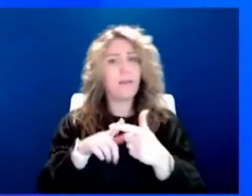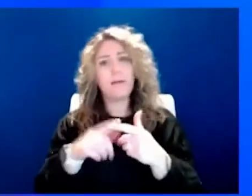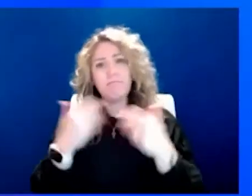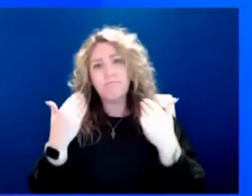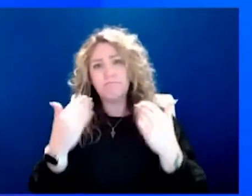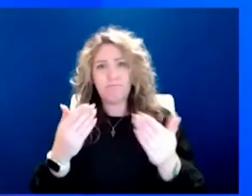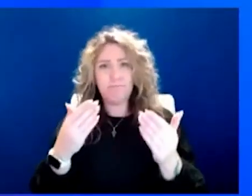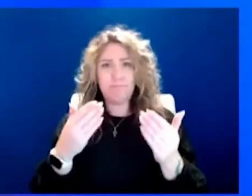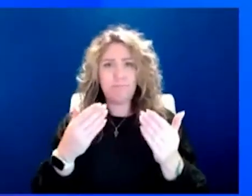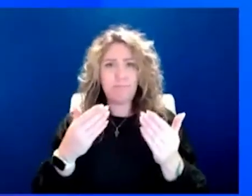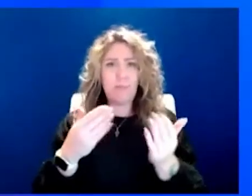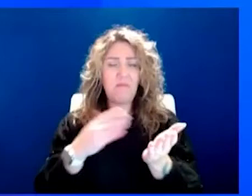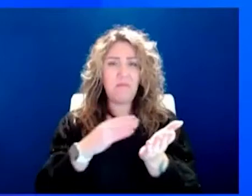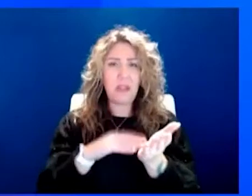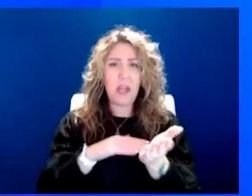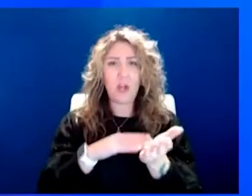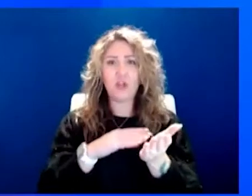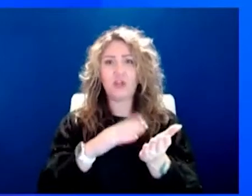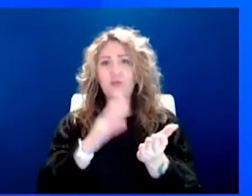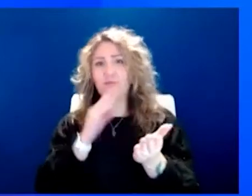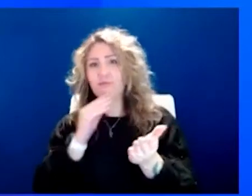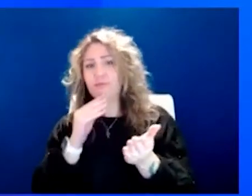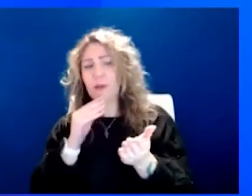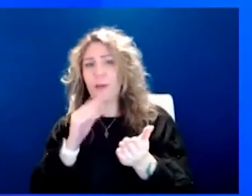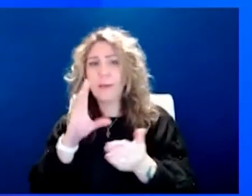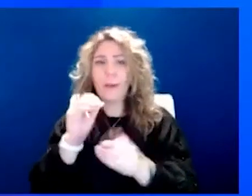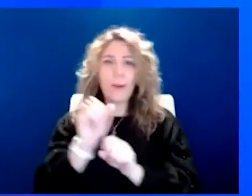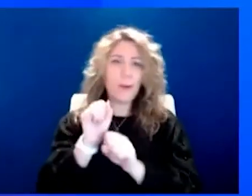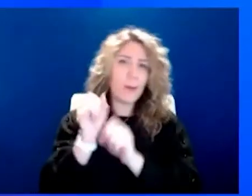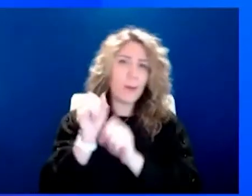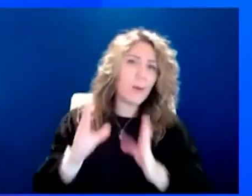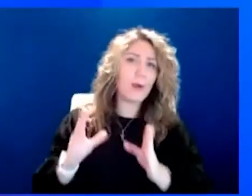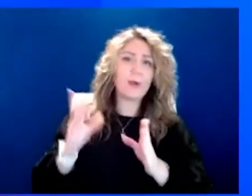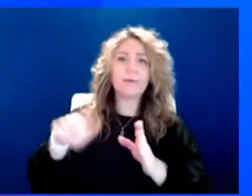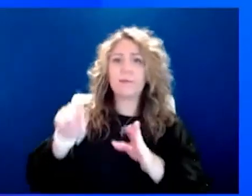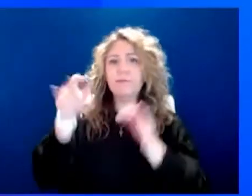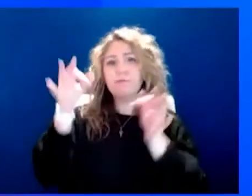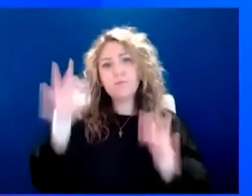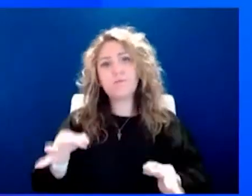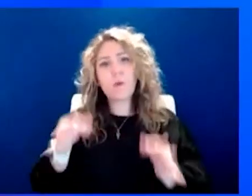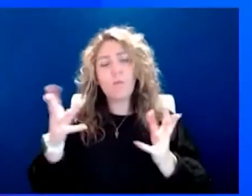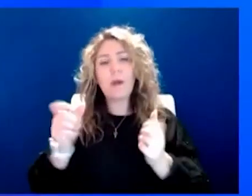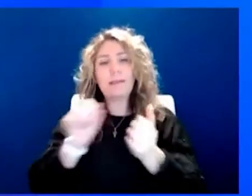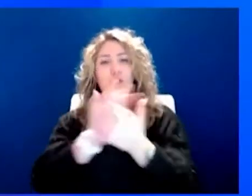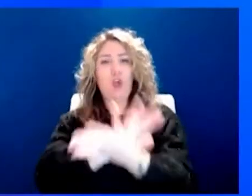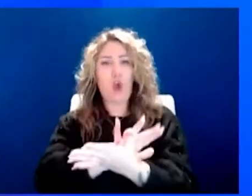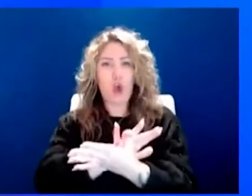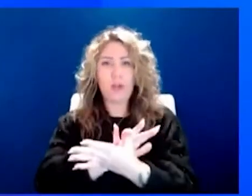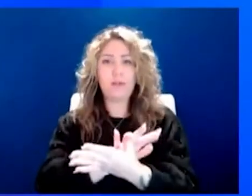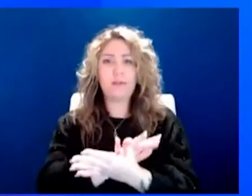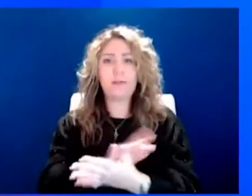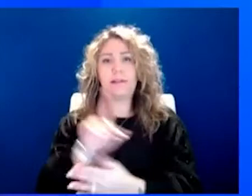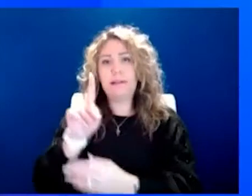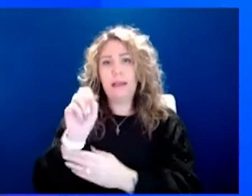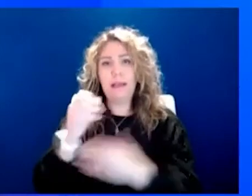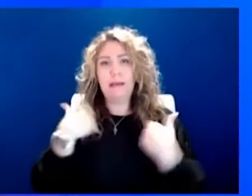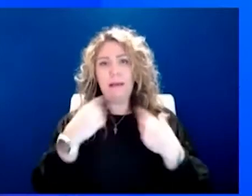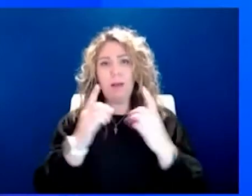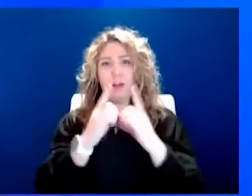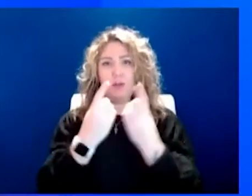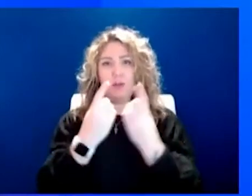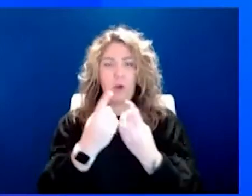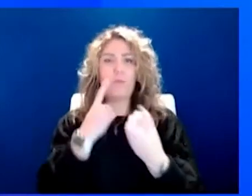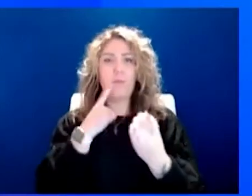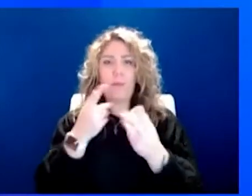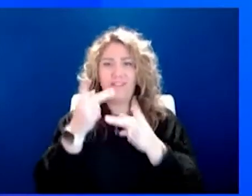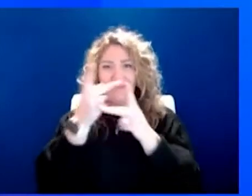physician colleagues determine, what was the cause of death, and that's something that the state of or the Kansas Health Department also minds out whenever they're doing